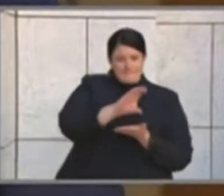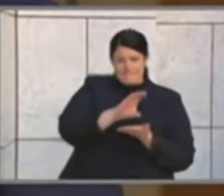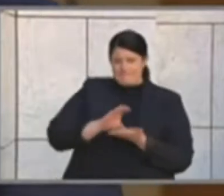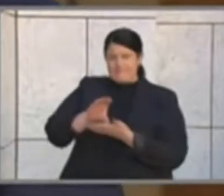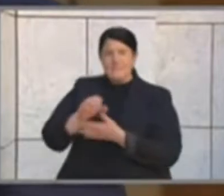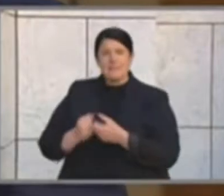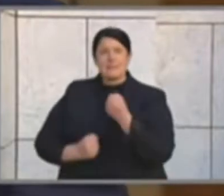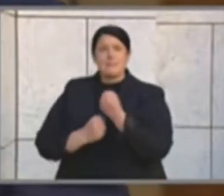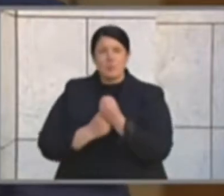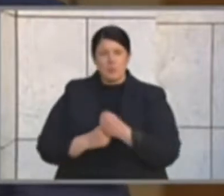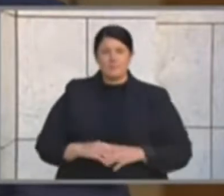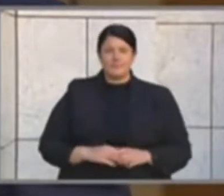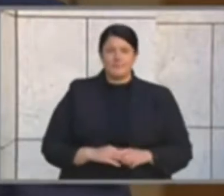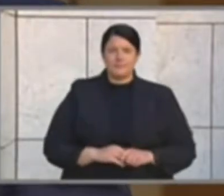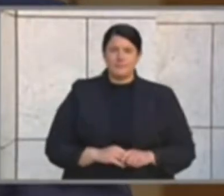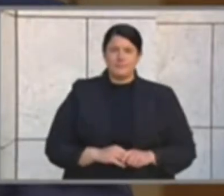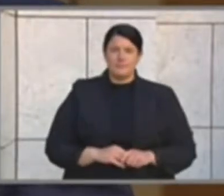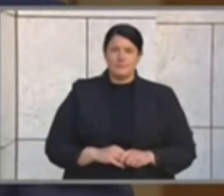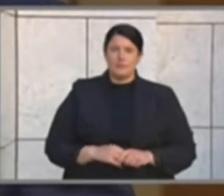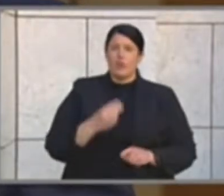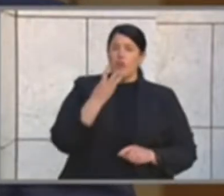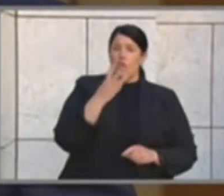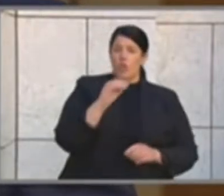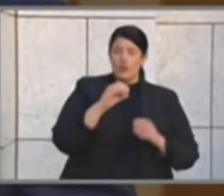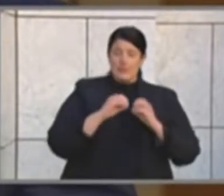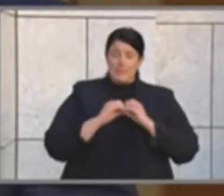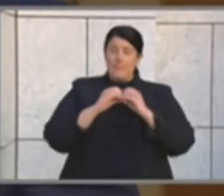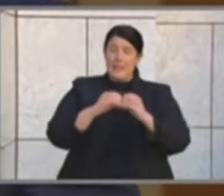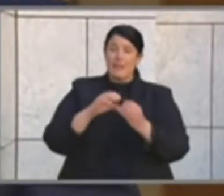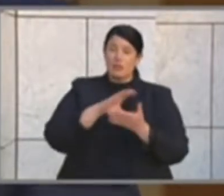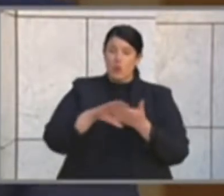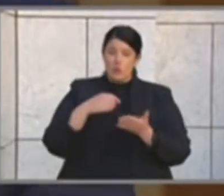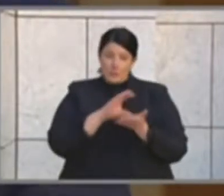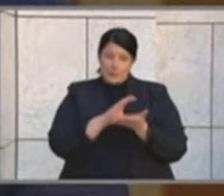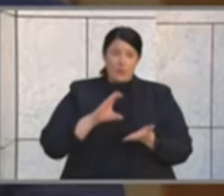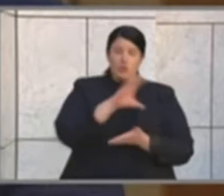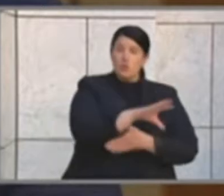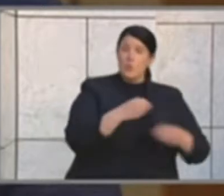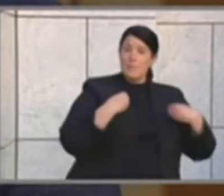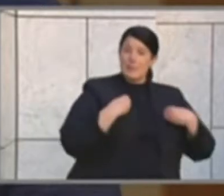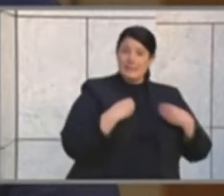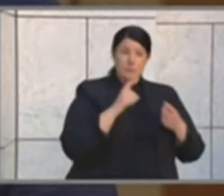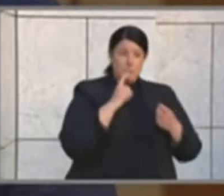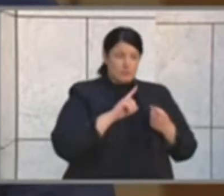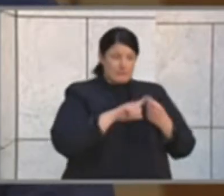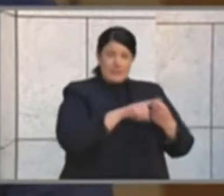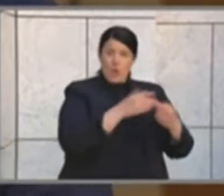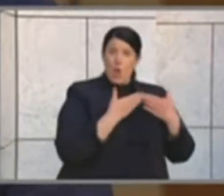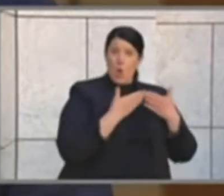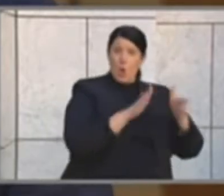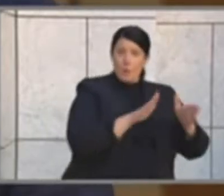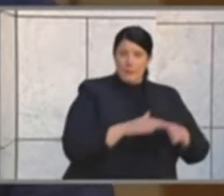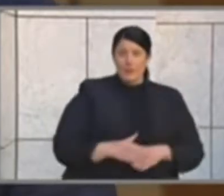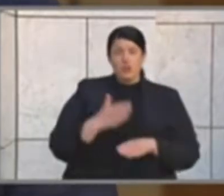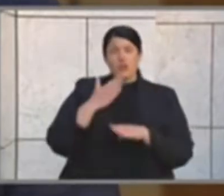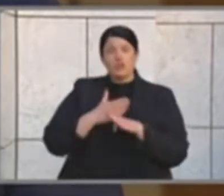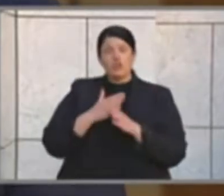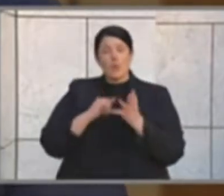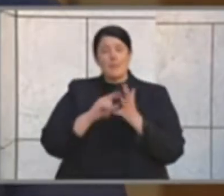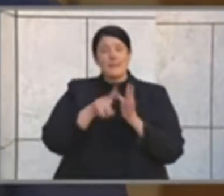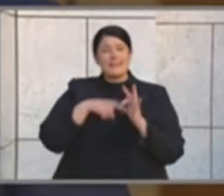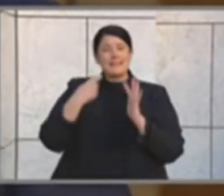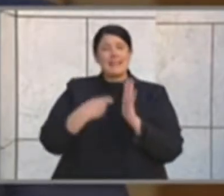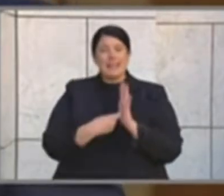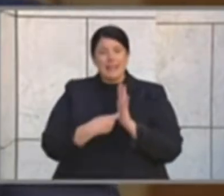The cash flow boost at over $30 billion, helping to keep businesses in business. The job seeker payment of the